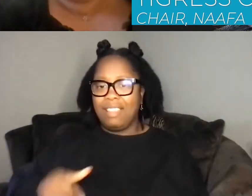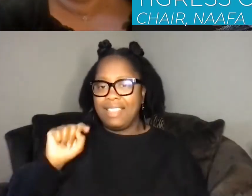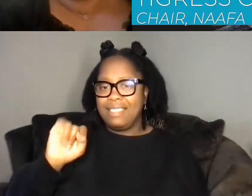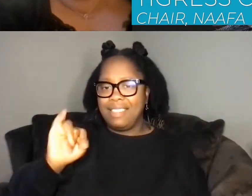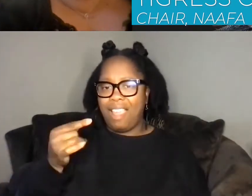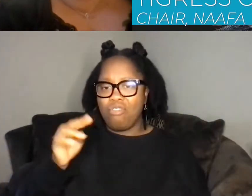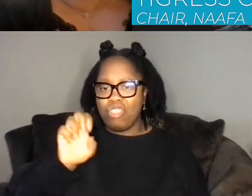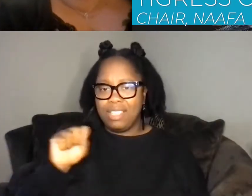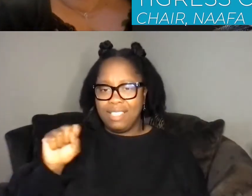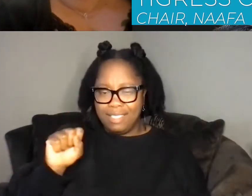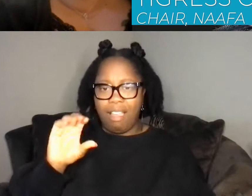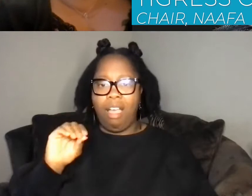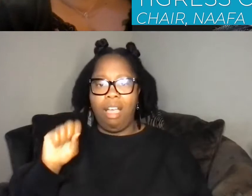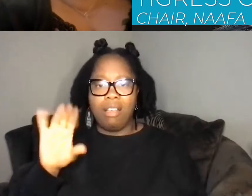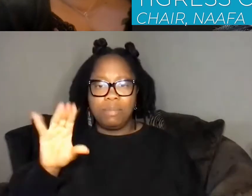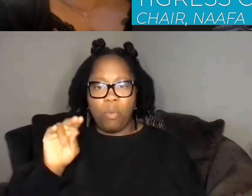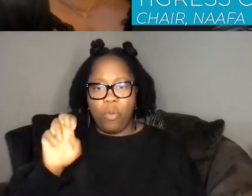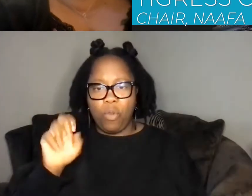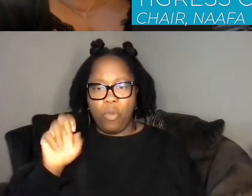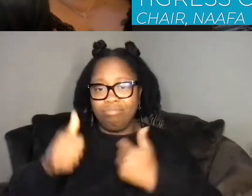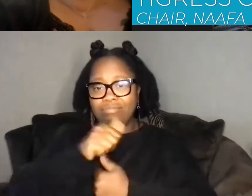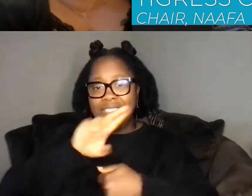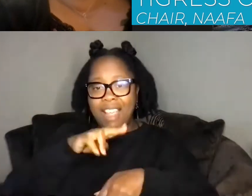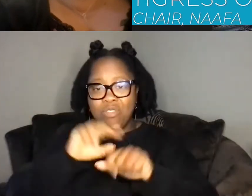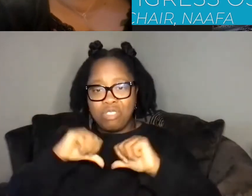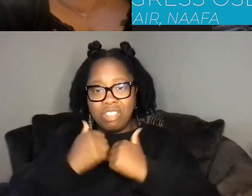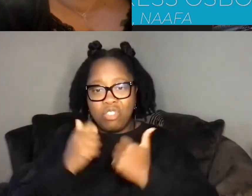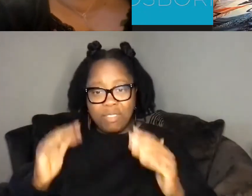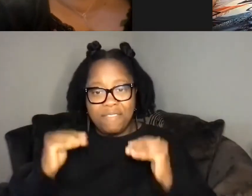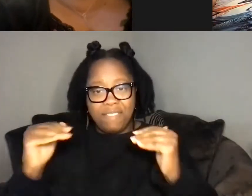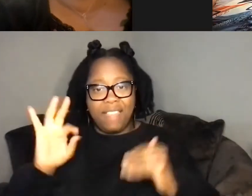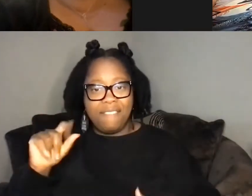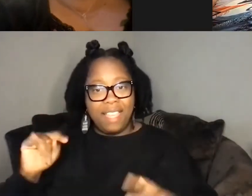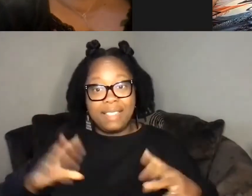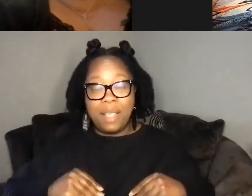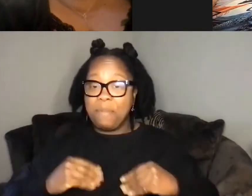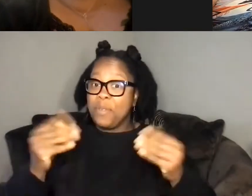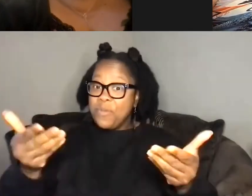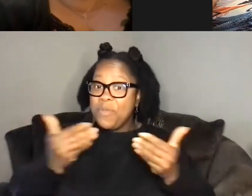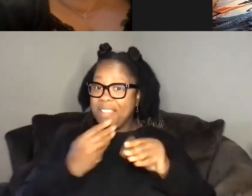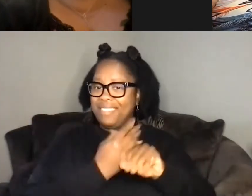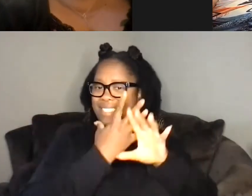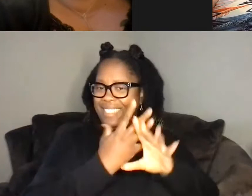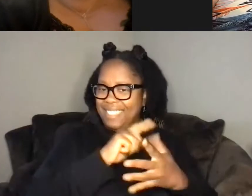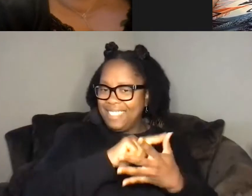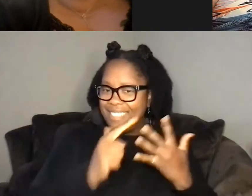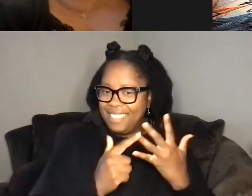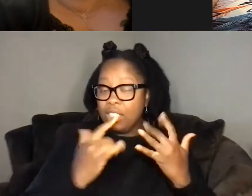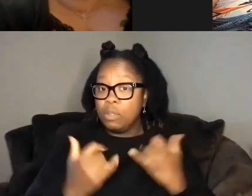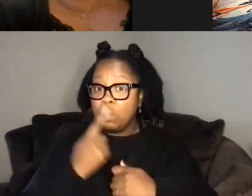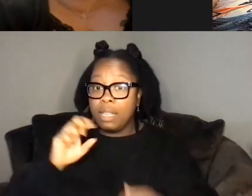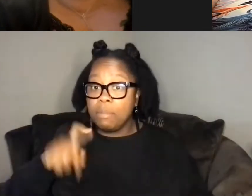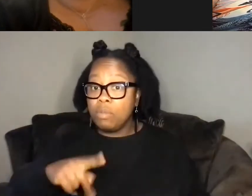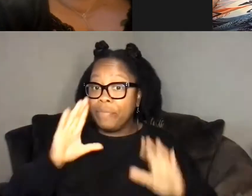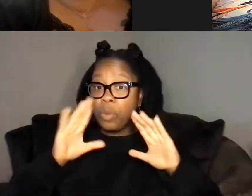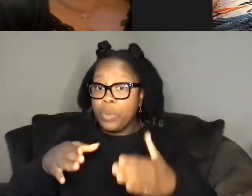to Advance Fat Acceptance, and welcome to the NAAFA Webinar Series. Today's episode of the NAAFA Webinar Series is